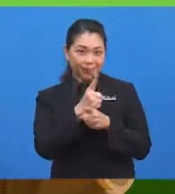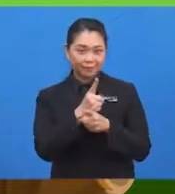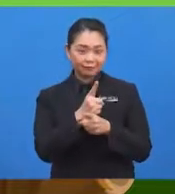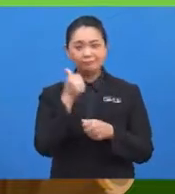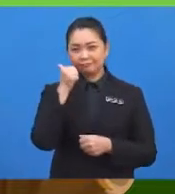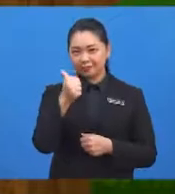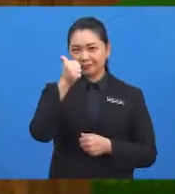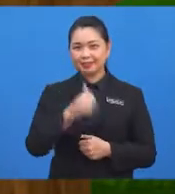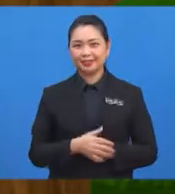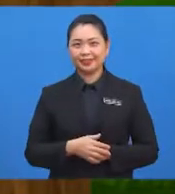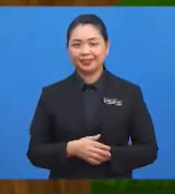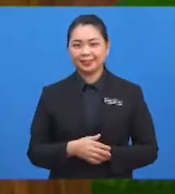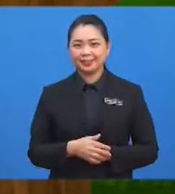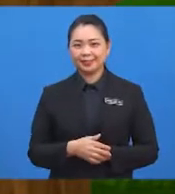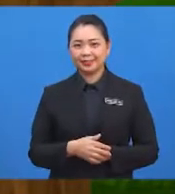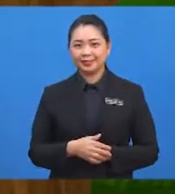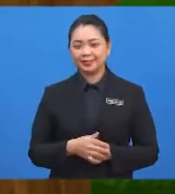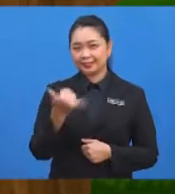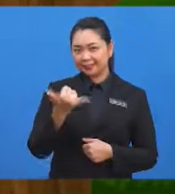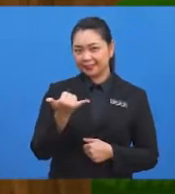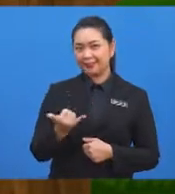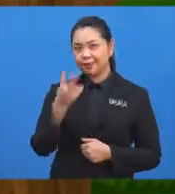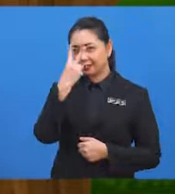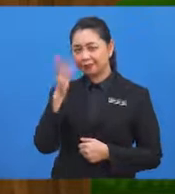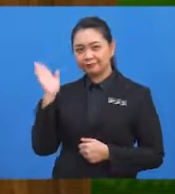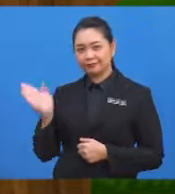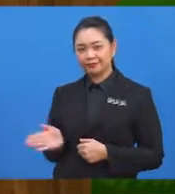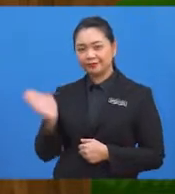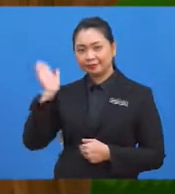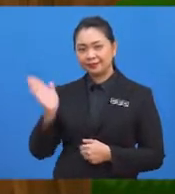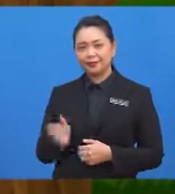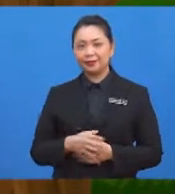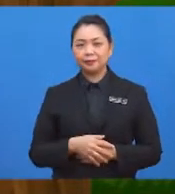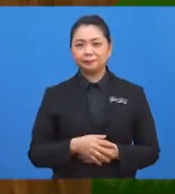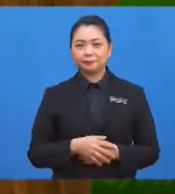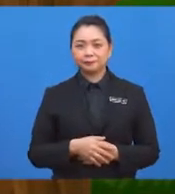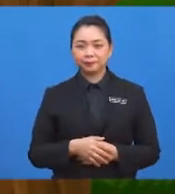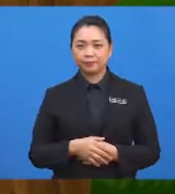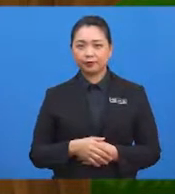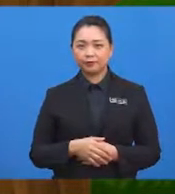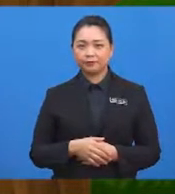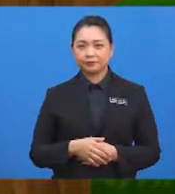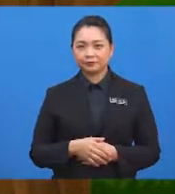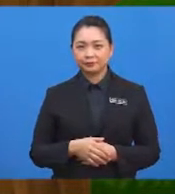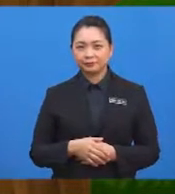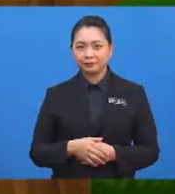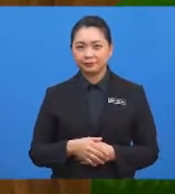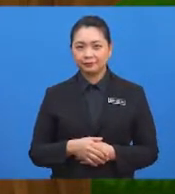Fantastic! Here comes round 4. That was great. So, can you guess what Yolo can do now?